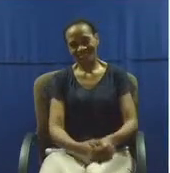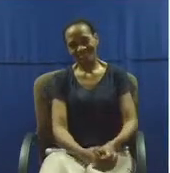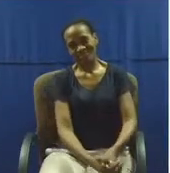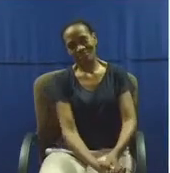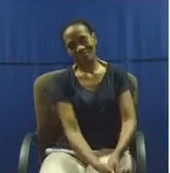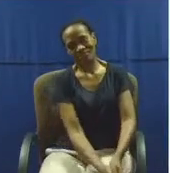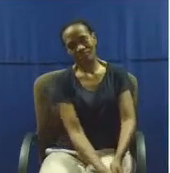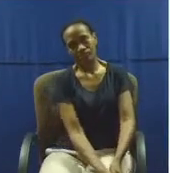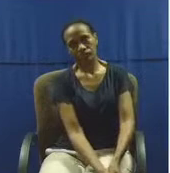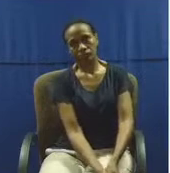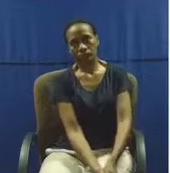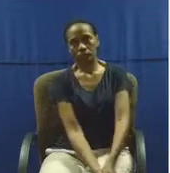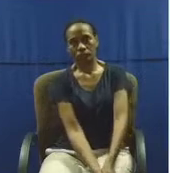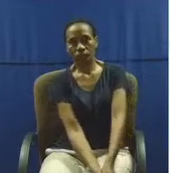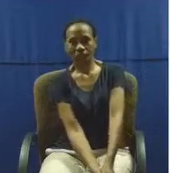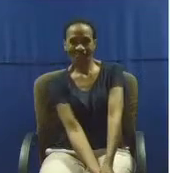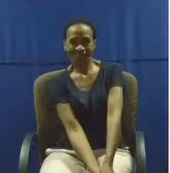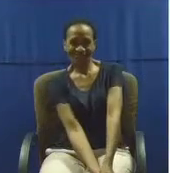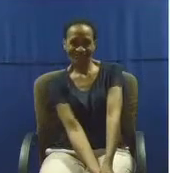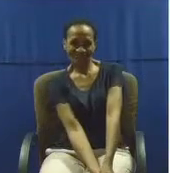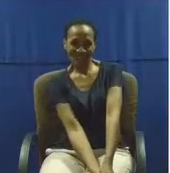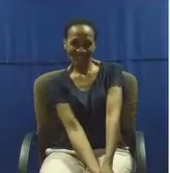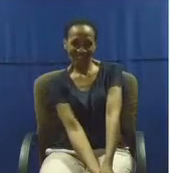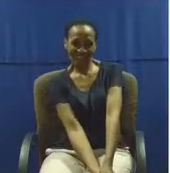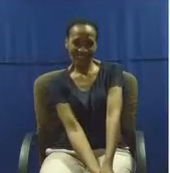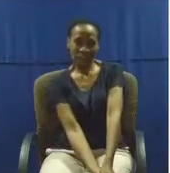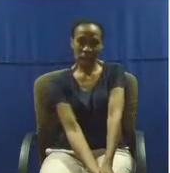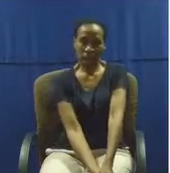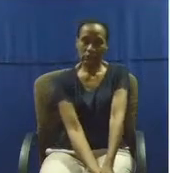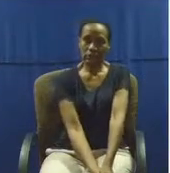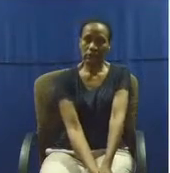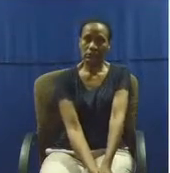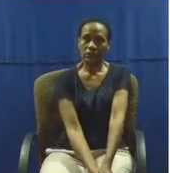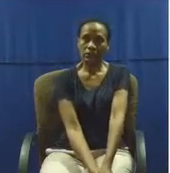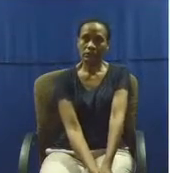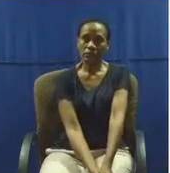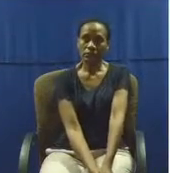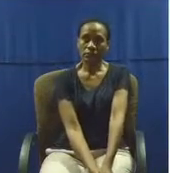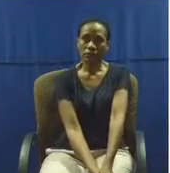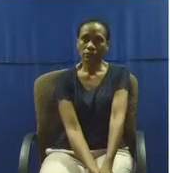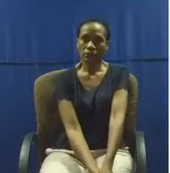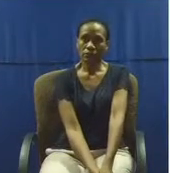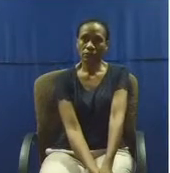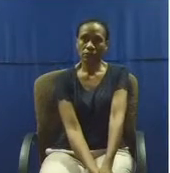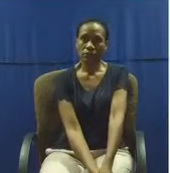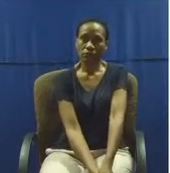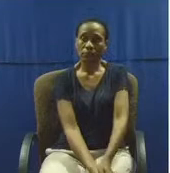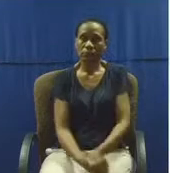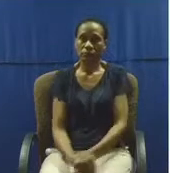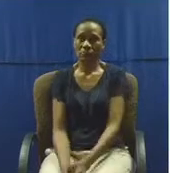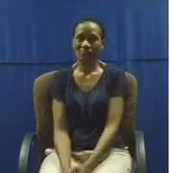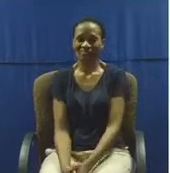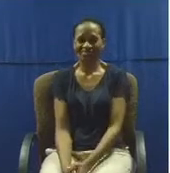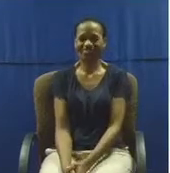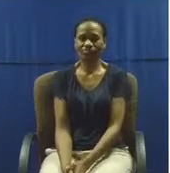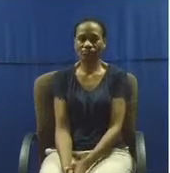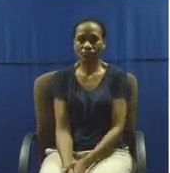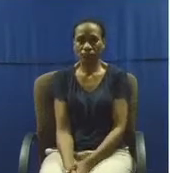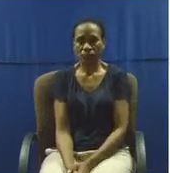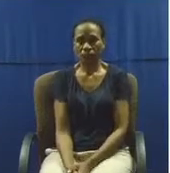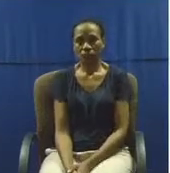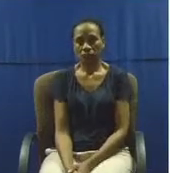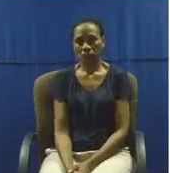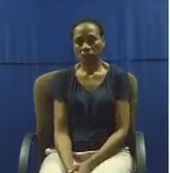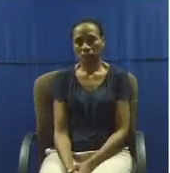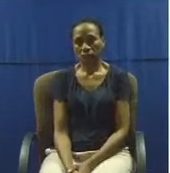Speaker. And indeed, Speaker, NATO should have taken a hint that it shouldn't have any ambition to expand